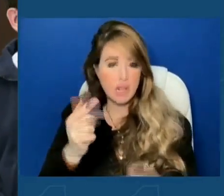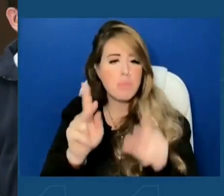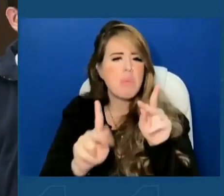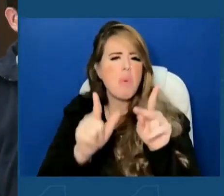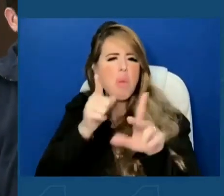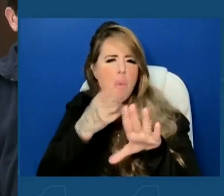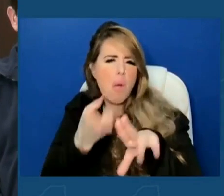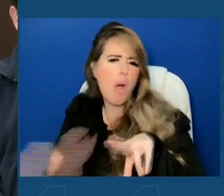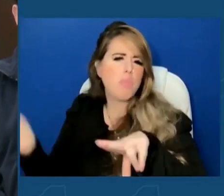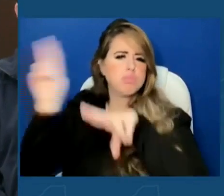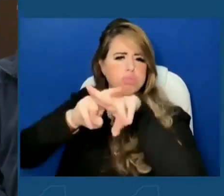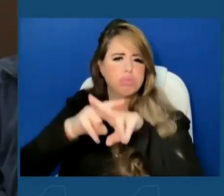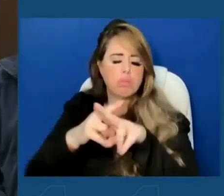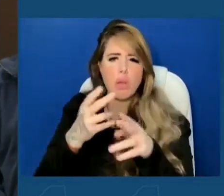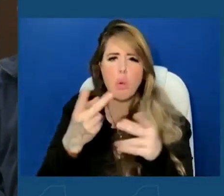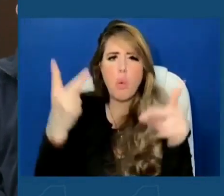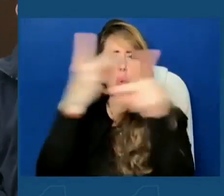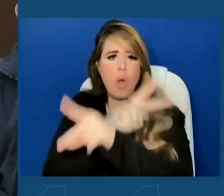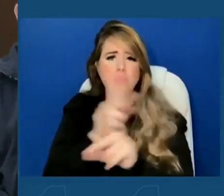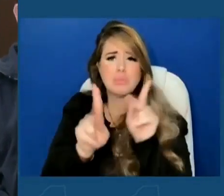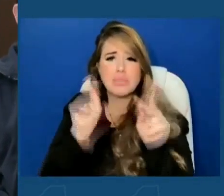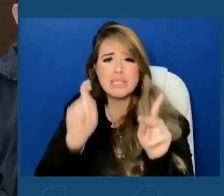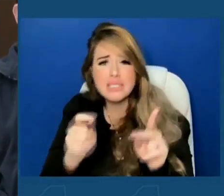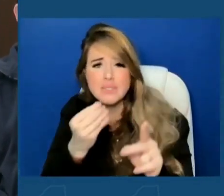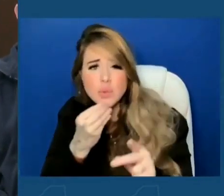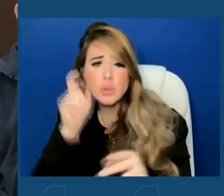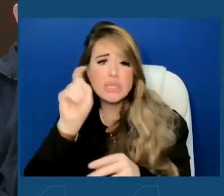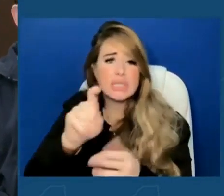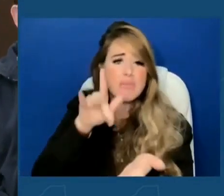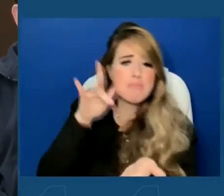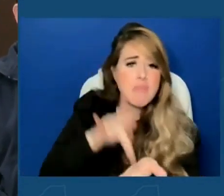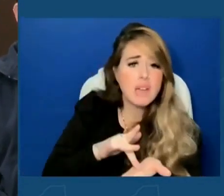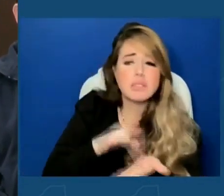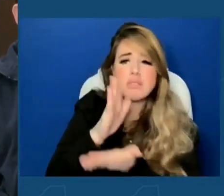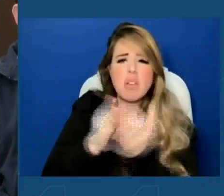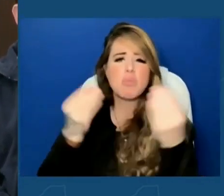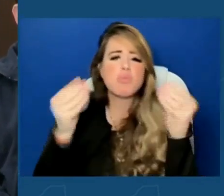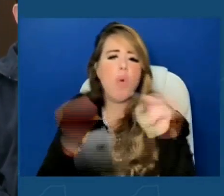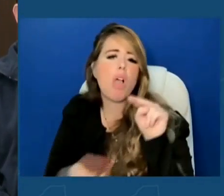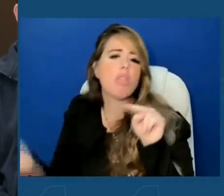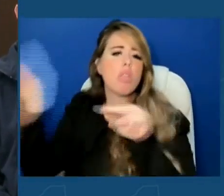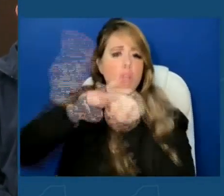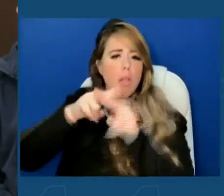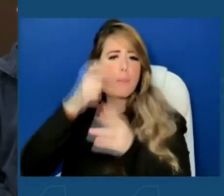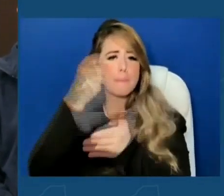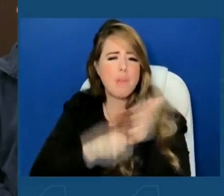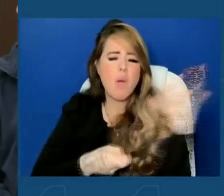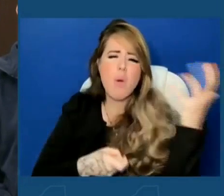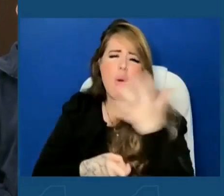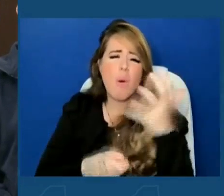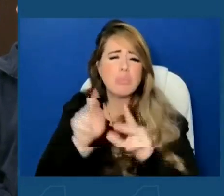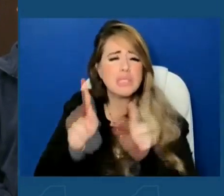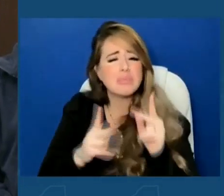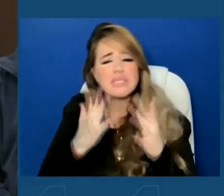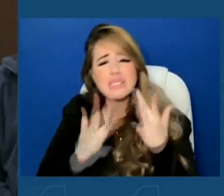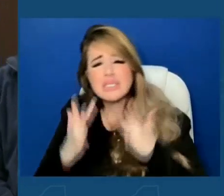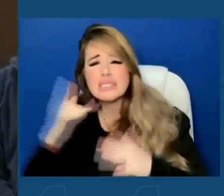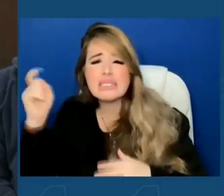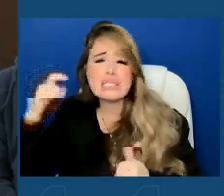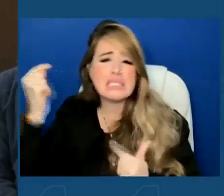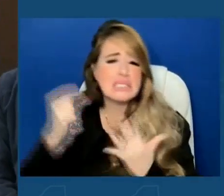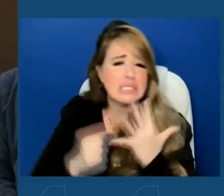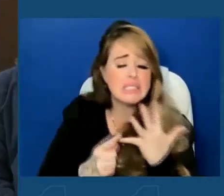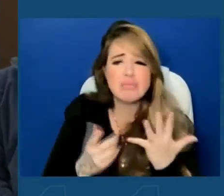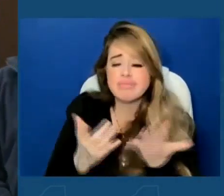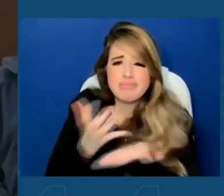practice at a time when people in our community are hurting, that they are trying so hard to get basic necessities, there's a scarcity because